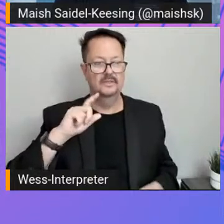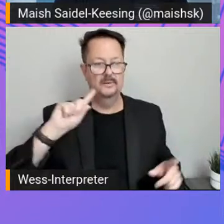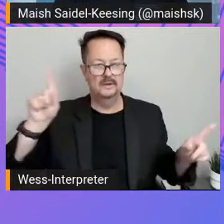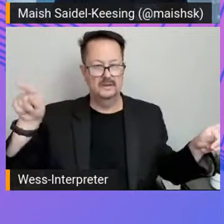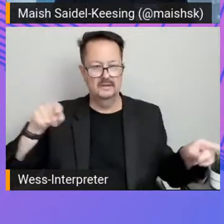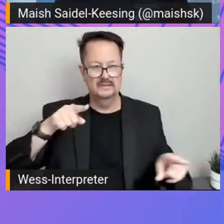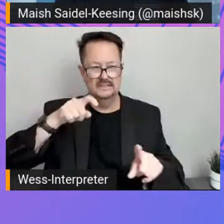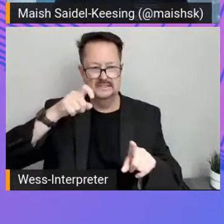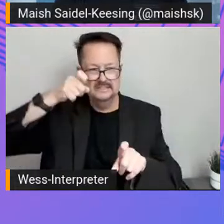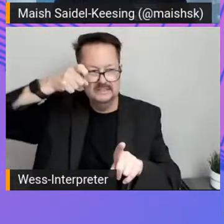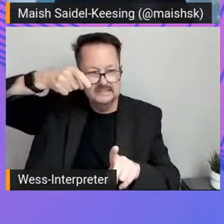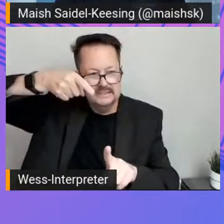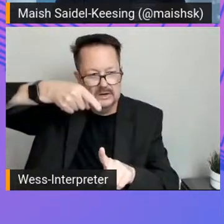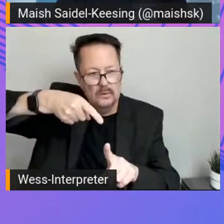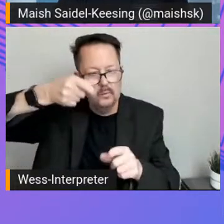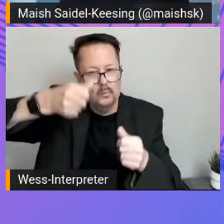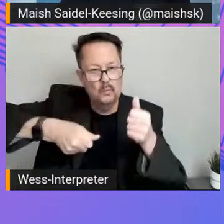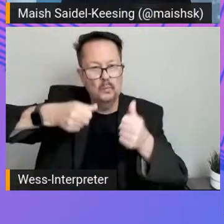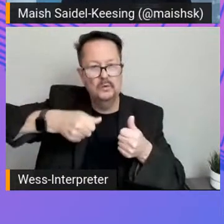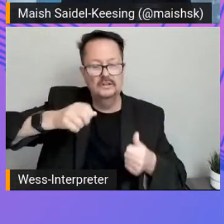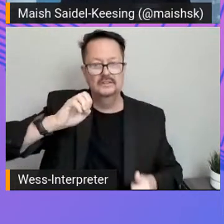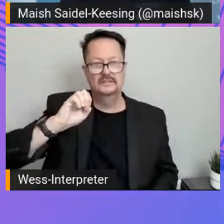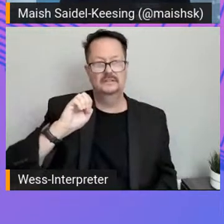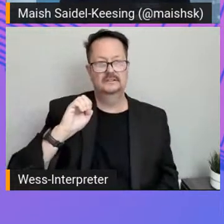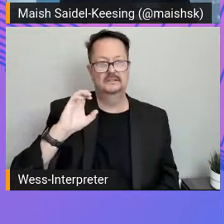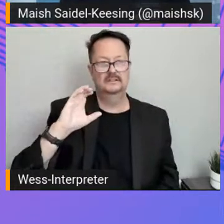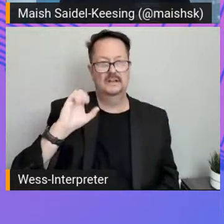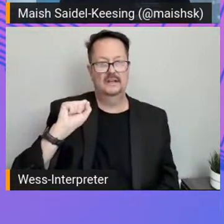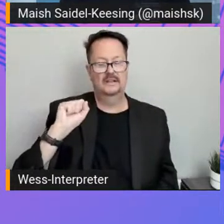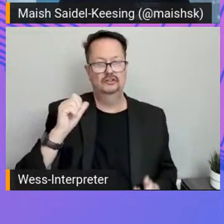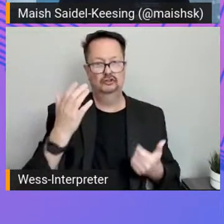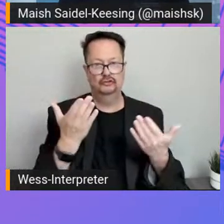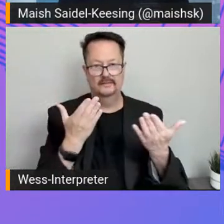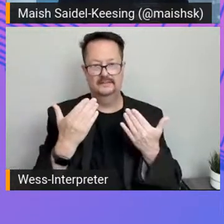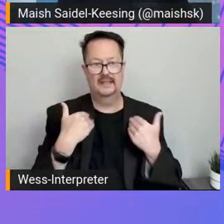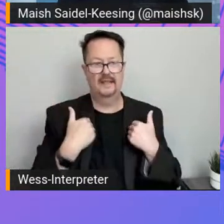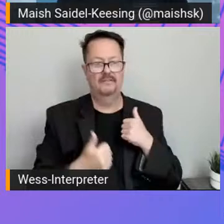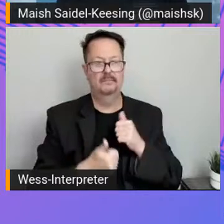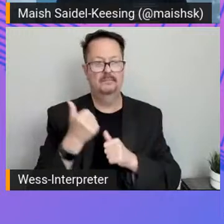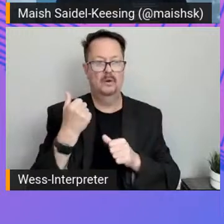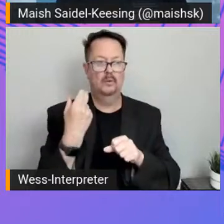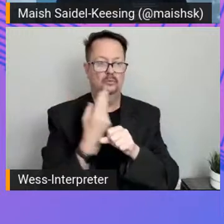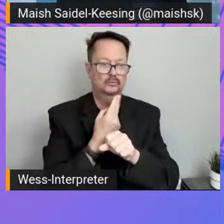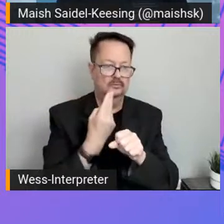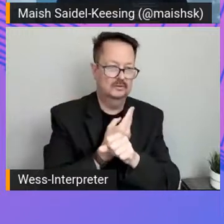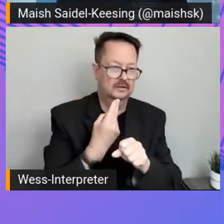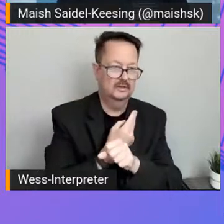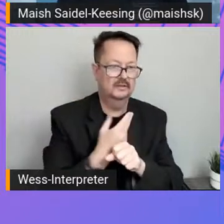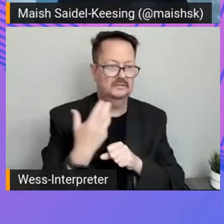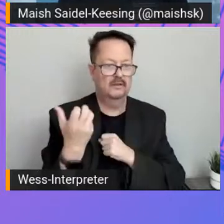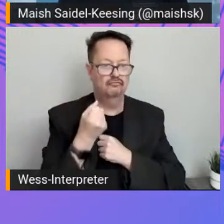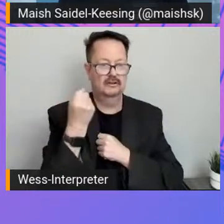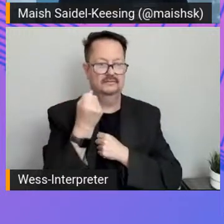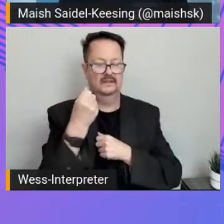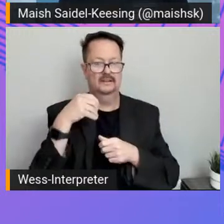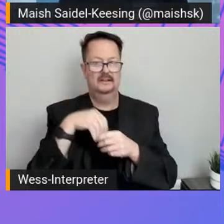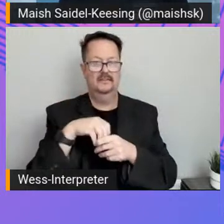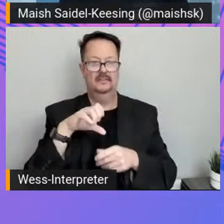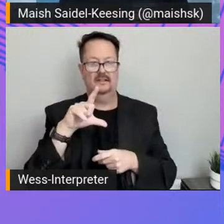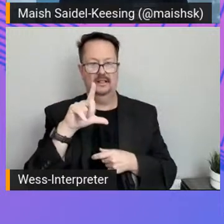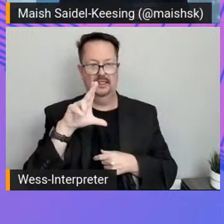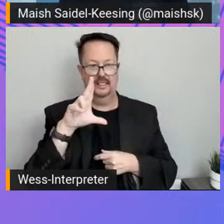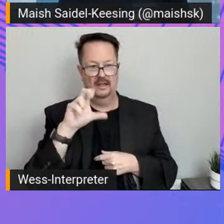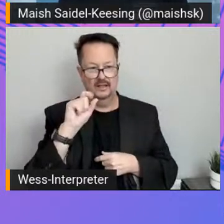say which ECS services have the most utilization and reservation in that cluster, and then go to